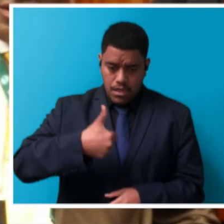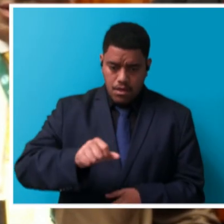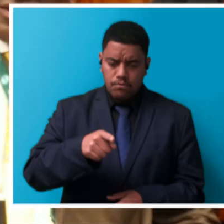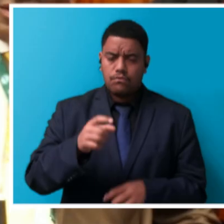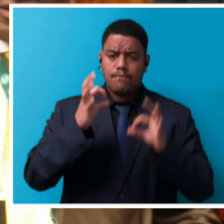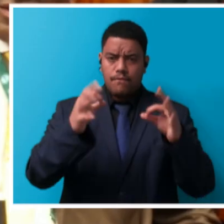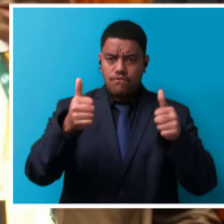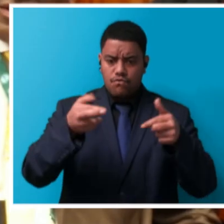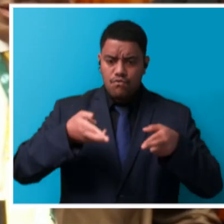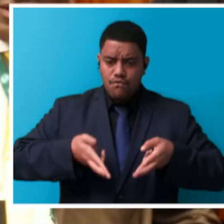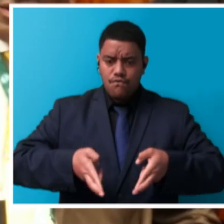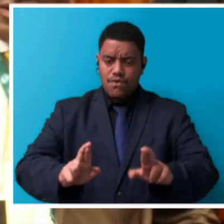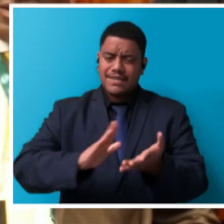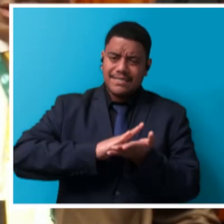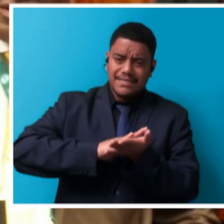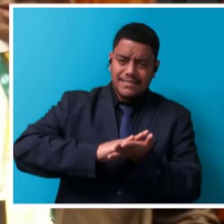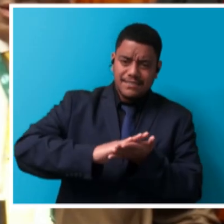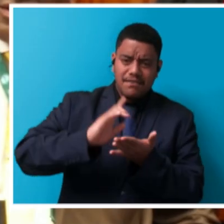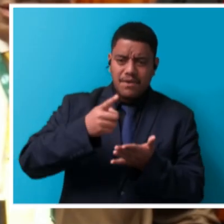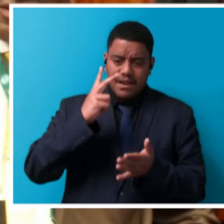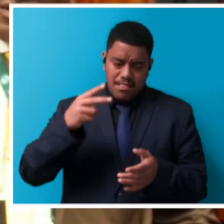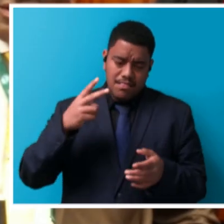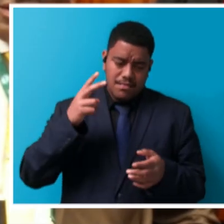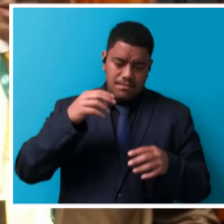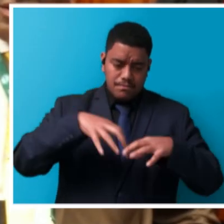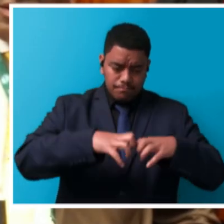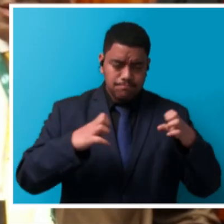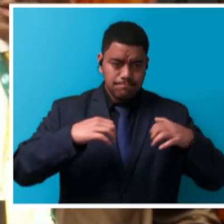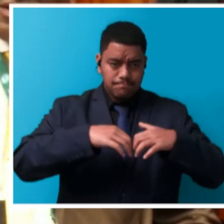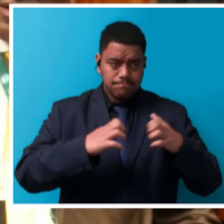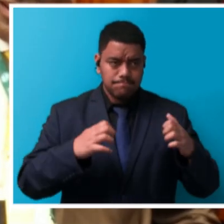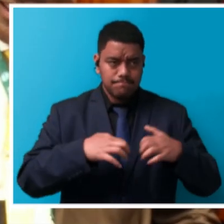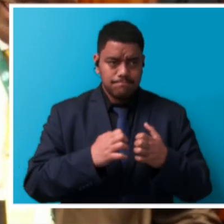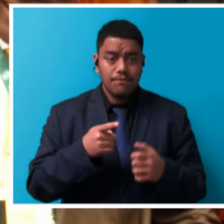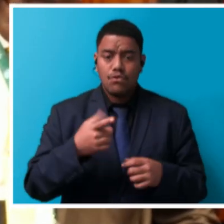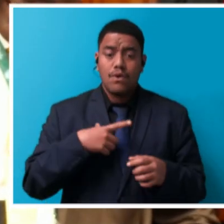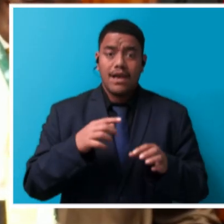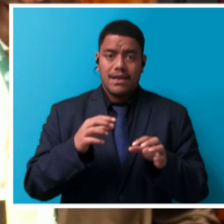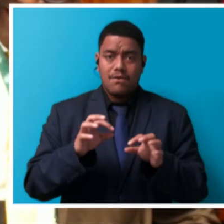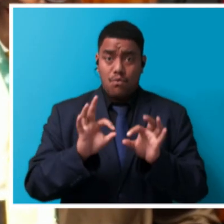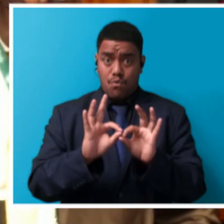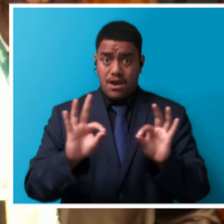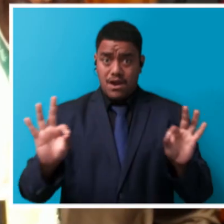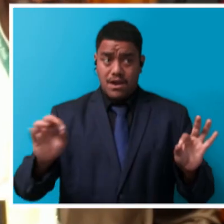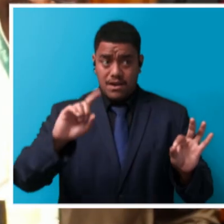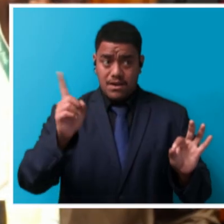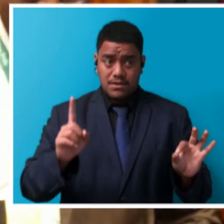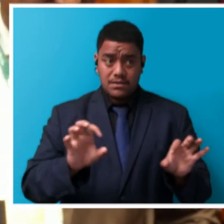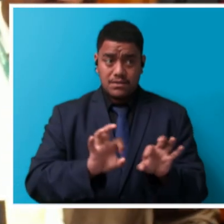roads? And I would say the answer is to lay cables, lay